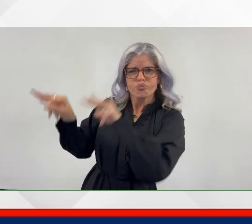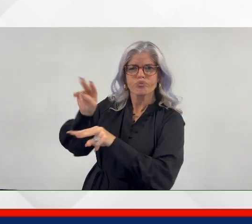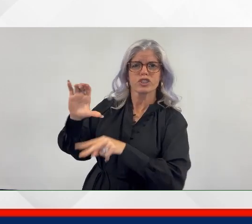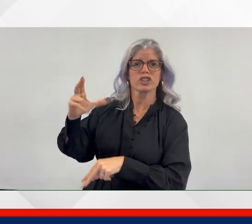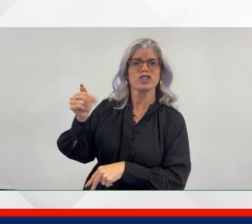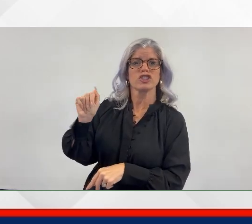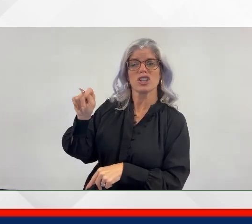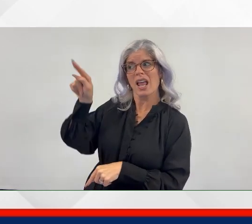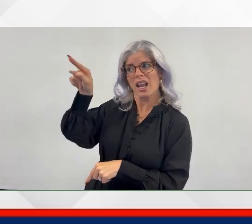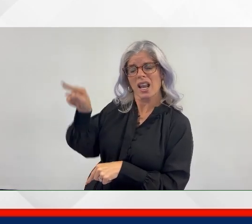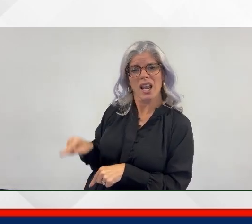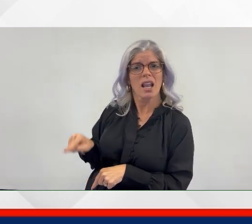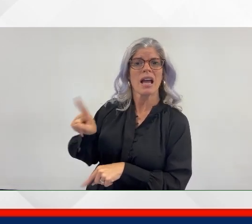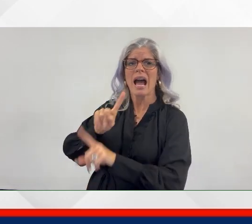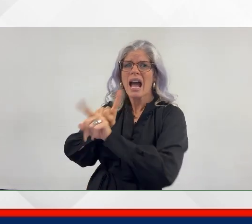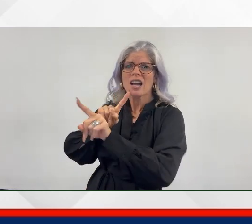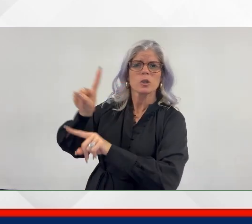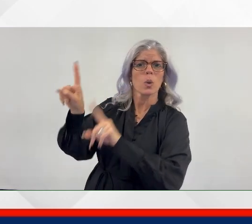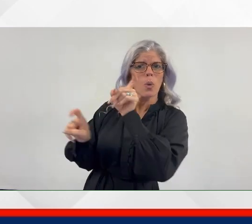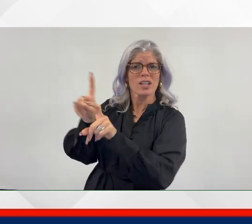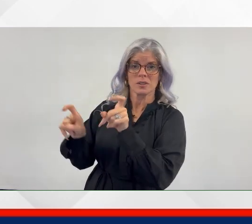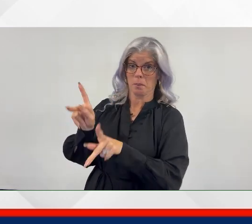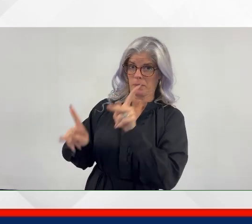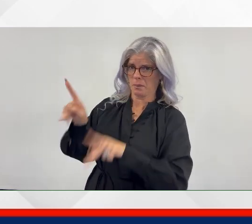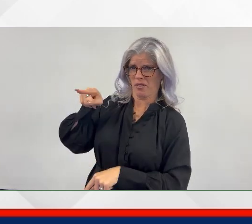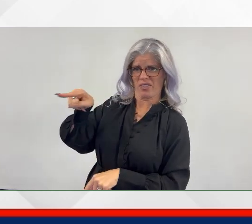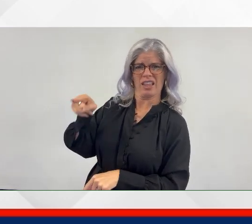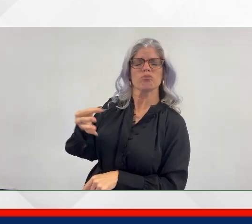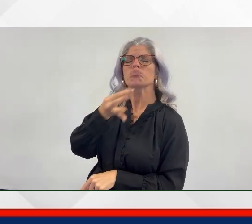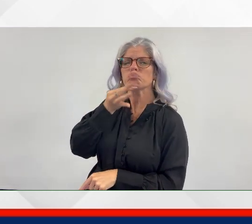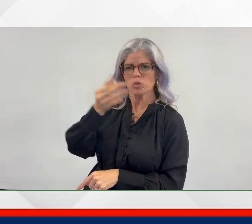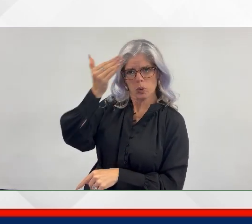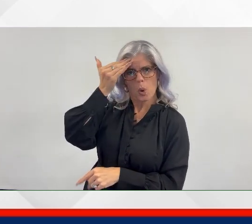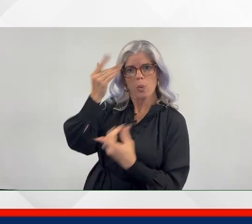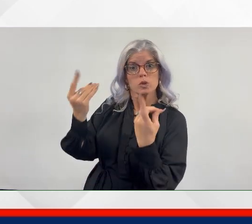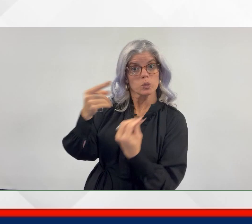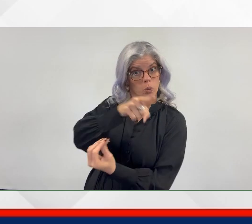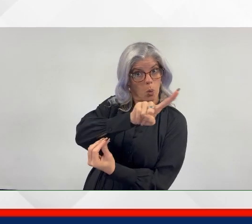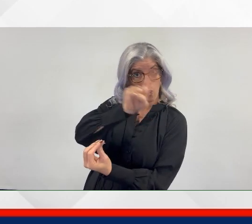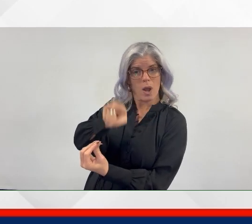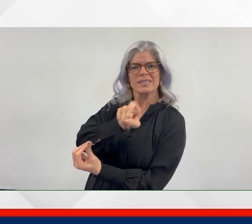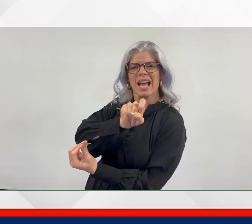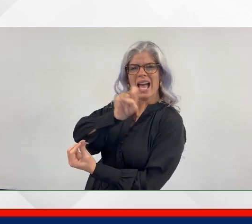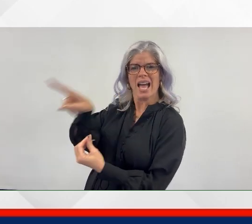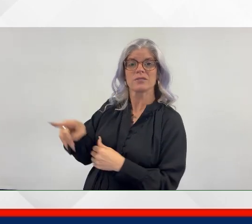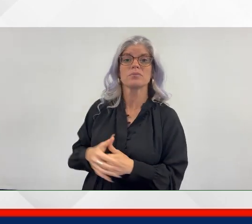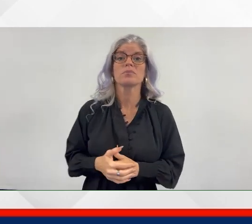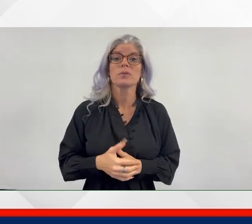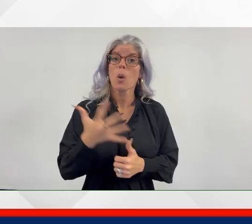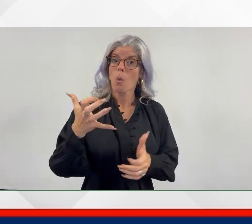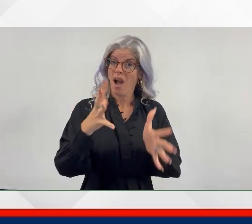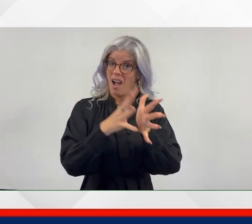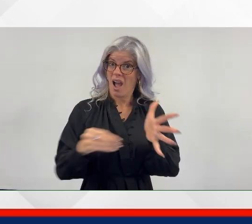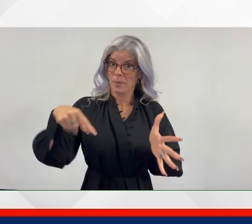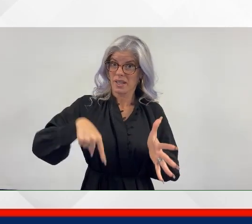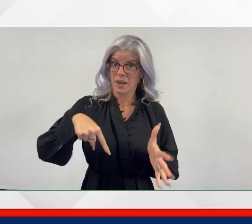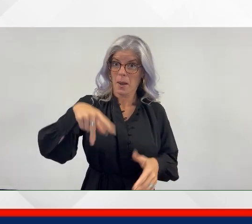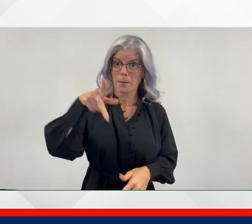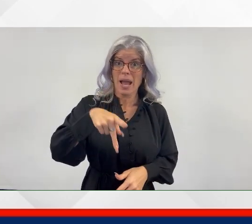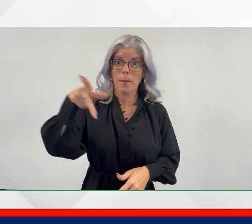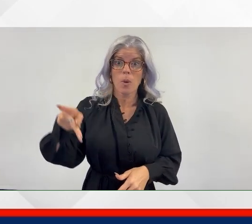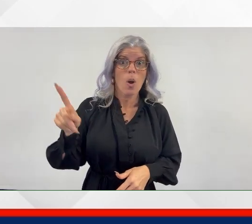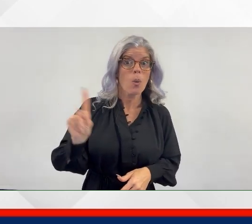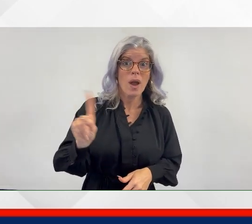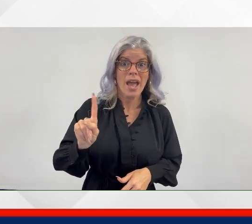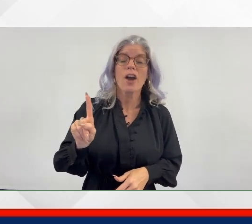for you in the chat. We will refer to additional resources throughout this presentation. We have compiled all these links and a helpful